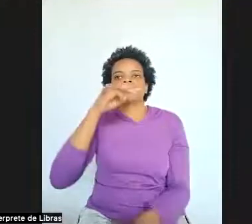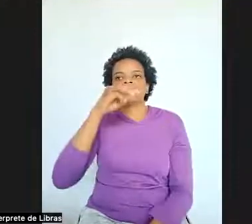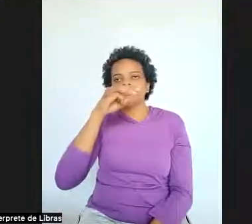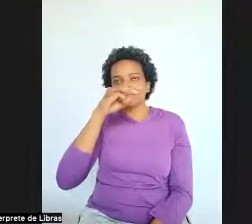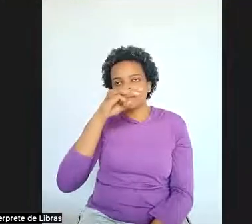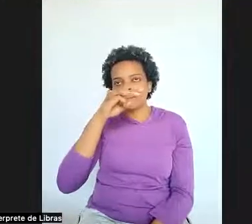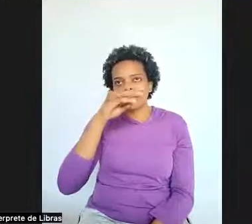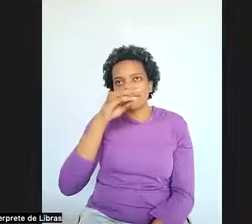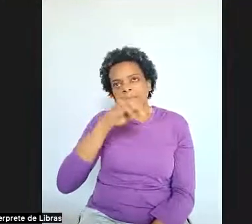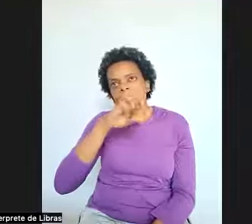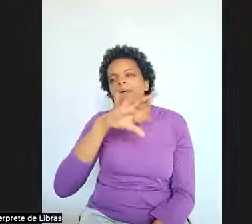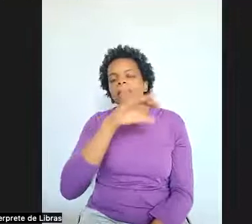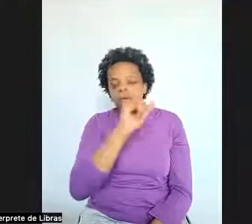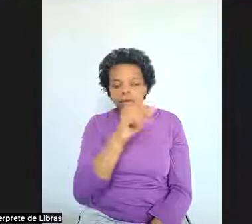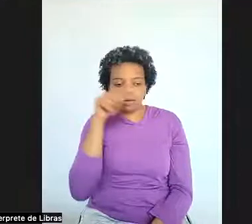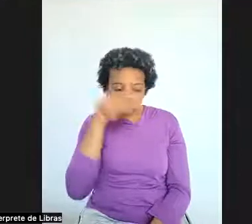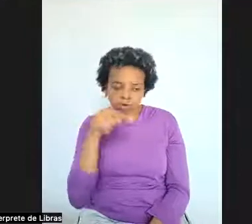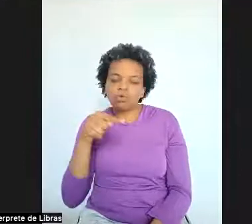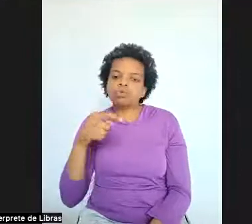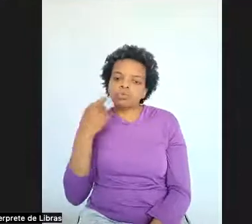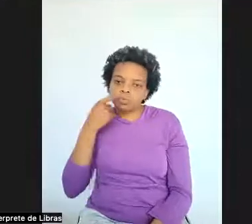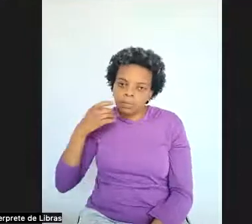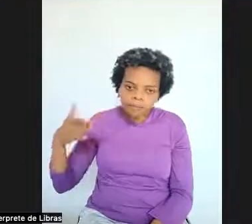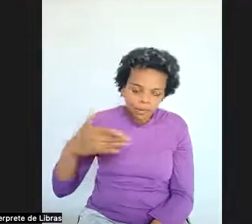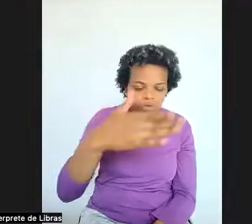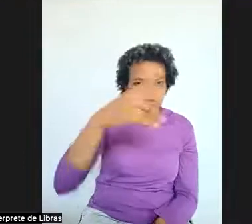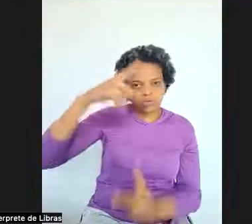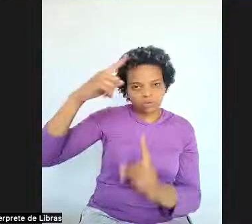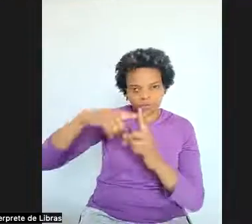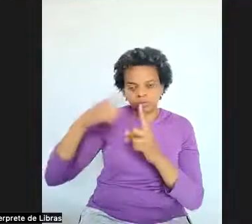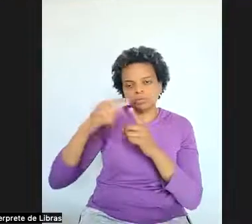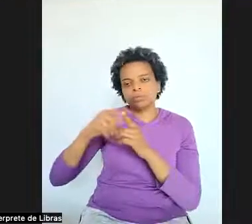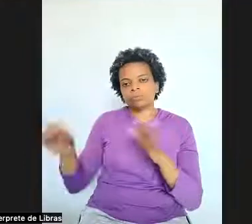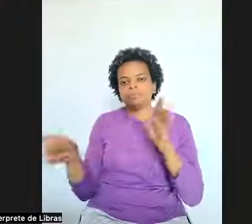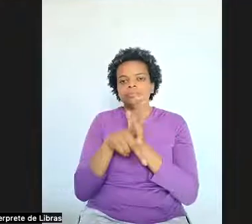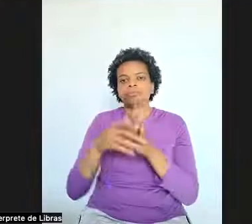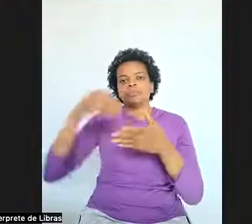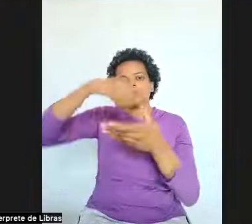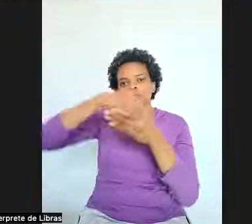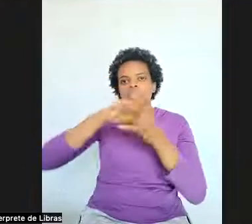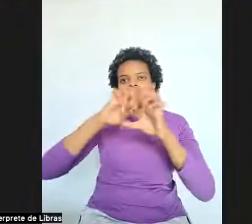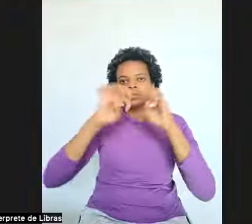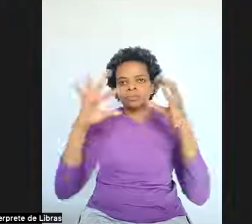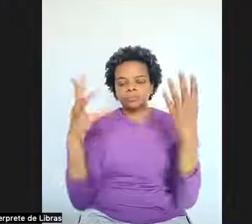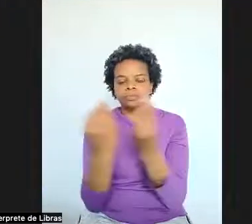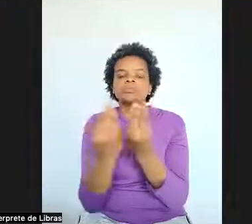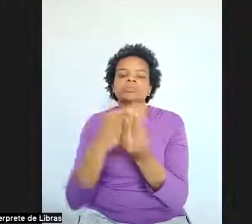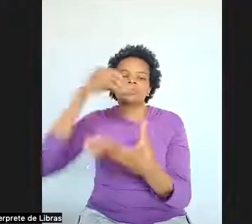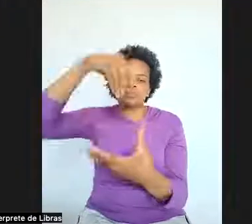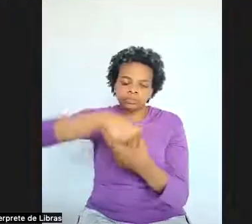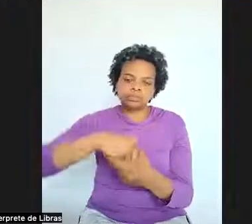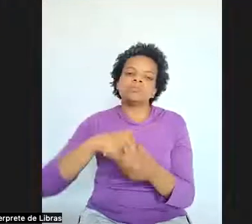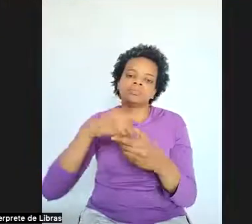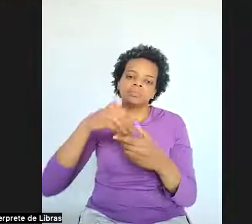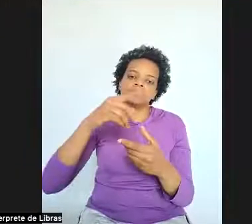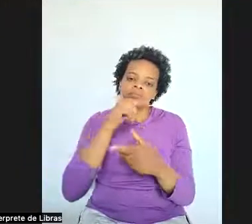Brazil or for the grouper. So we have to show that it is a very important species